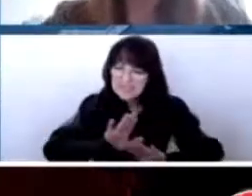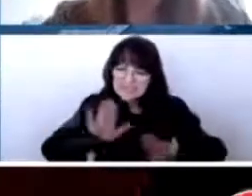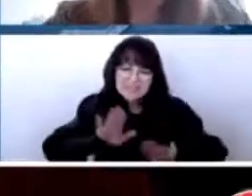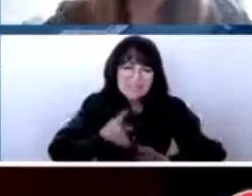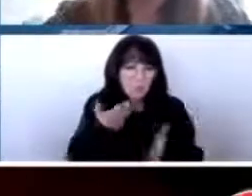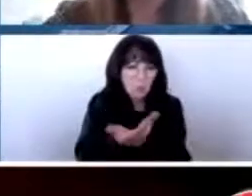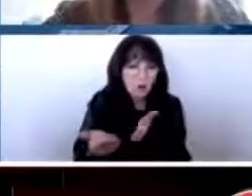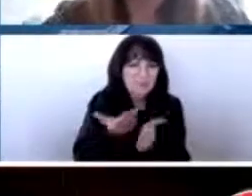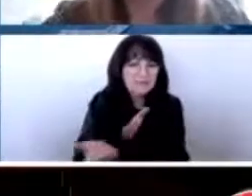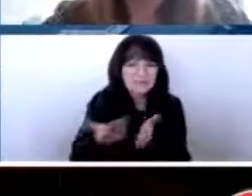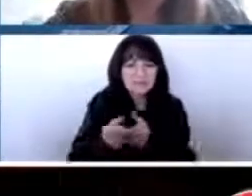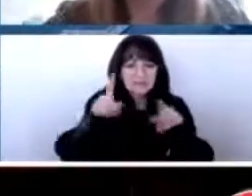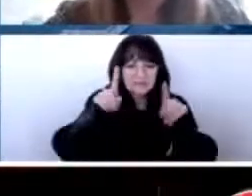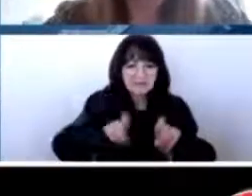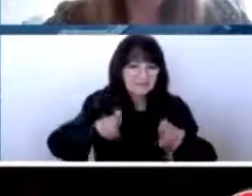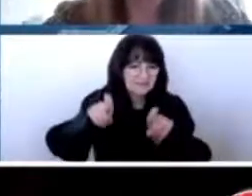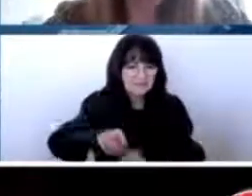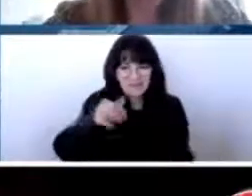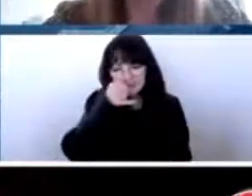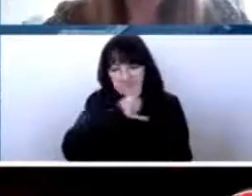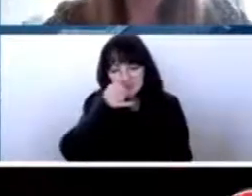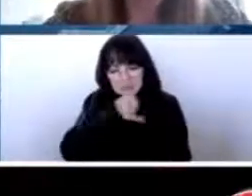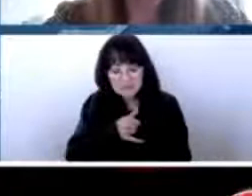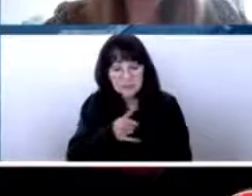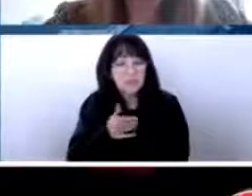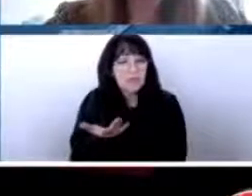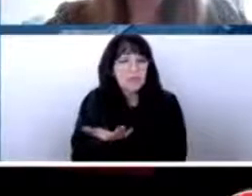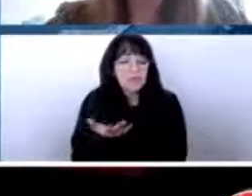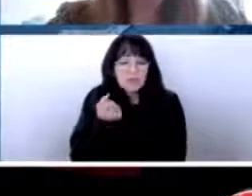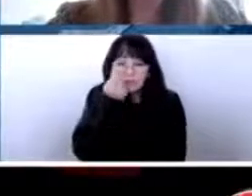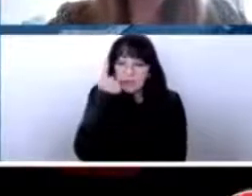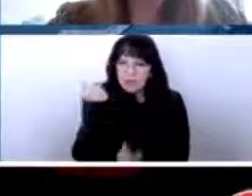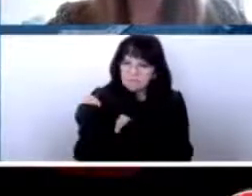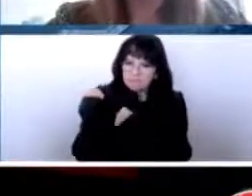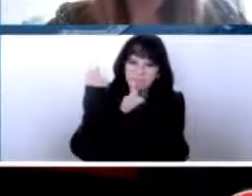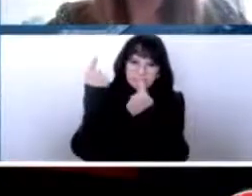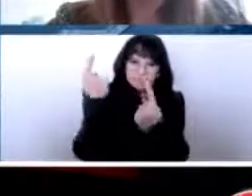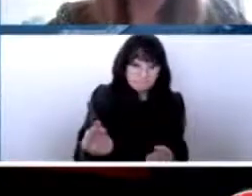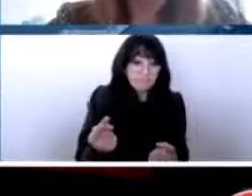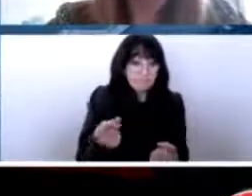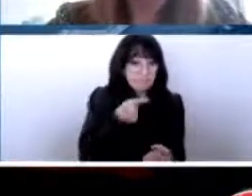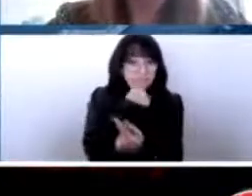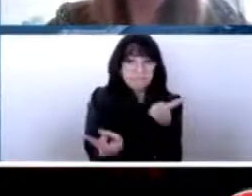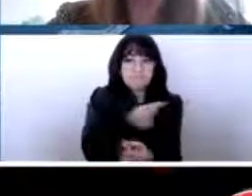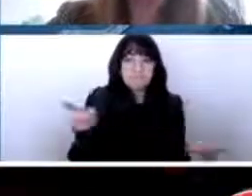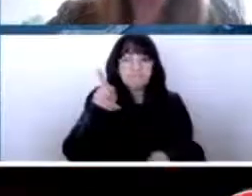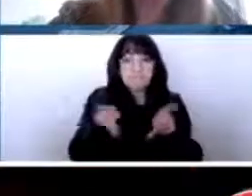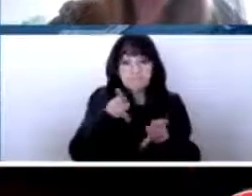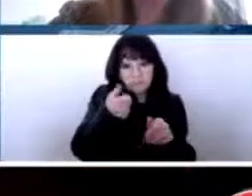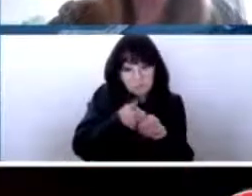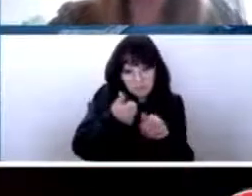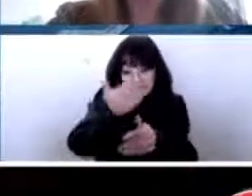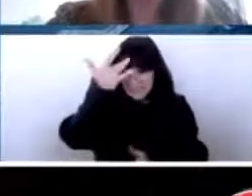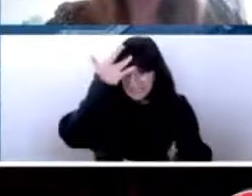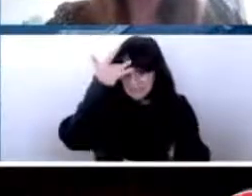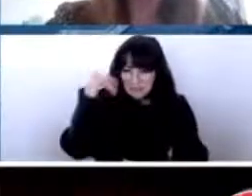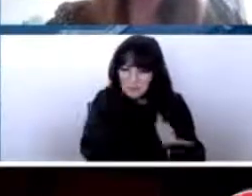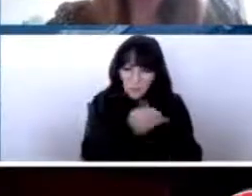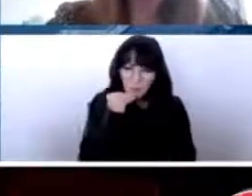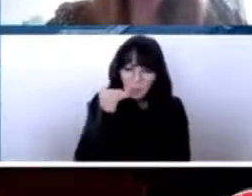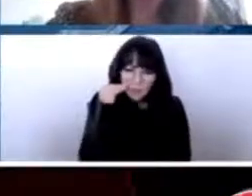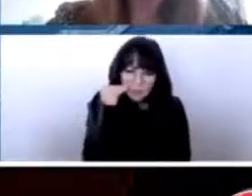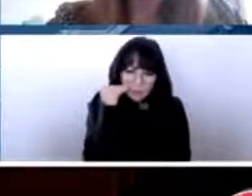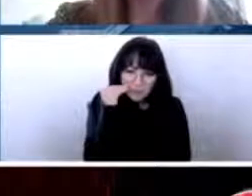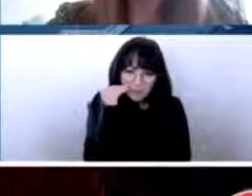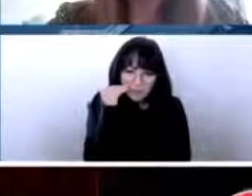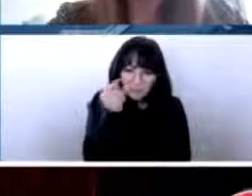All along, we've been saying stay home when you are sick, but the key difference now as compared to before is